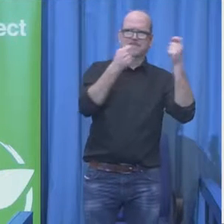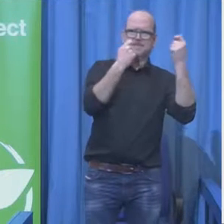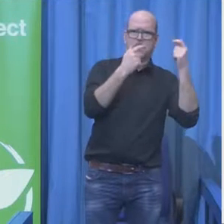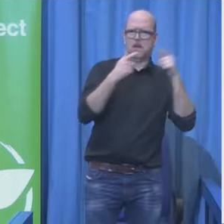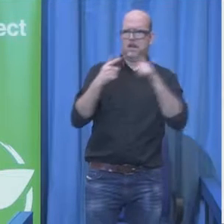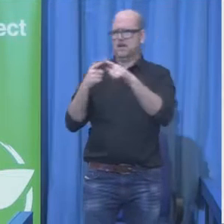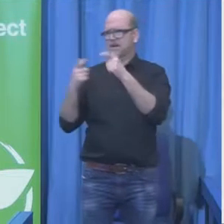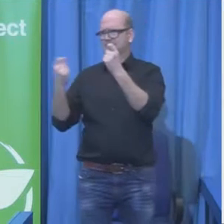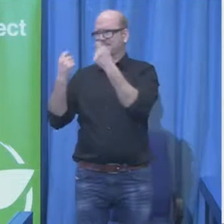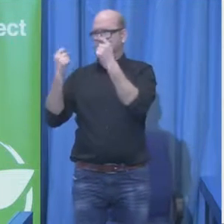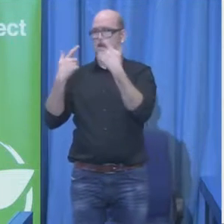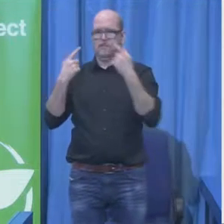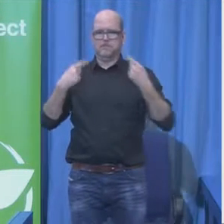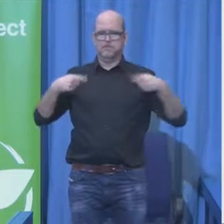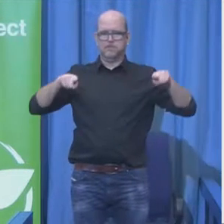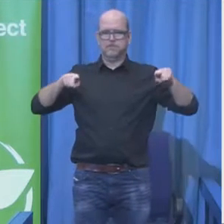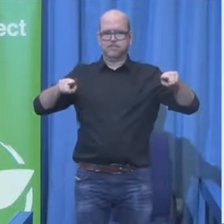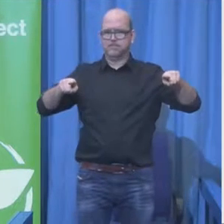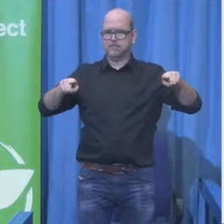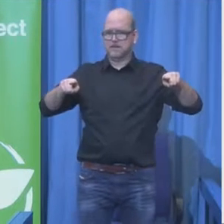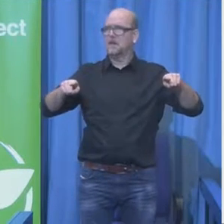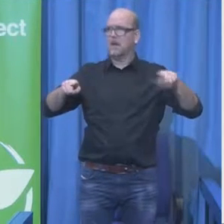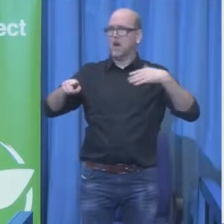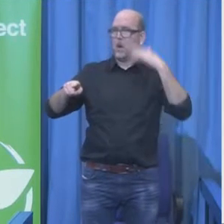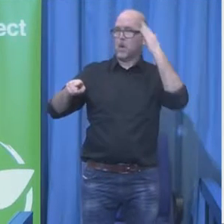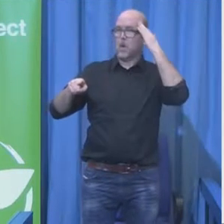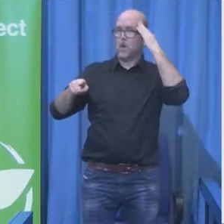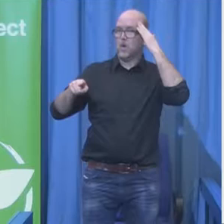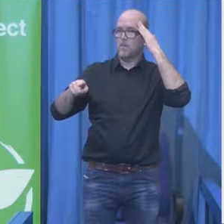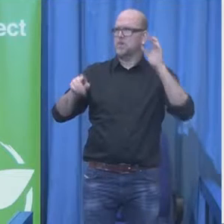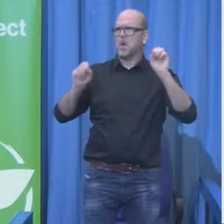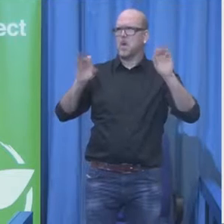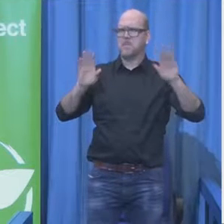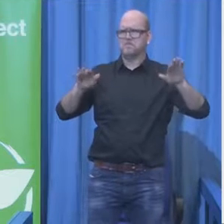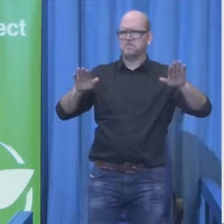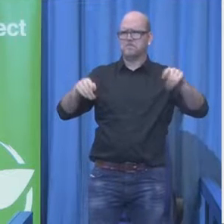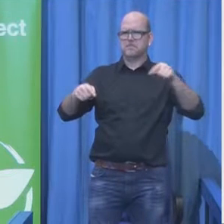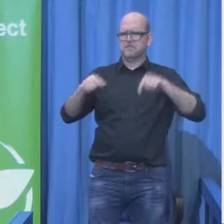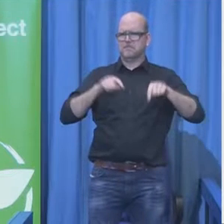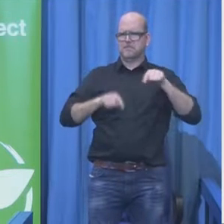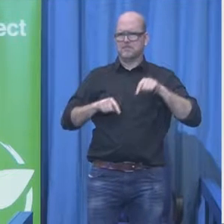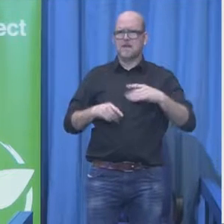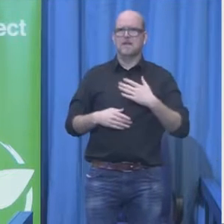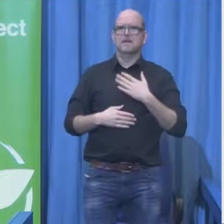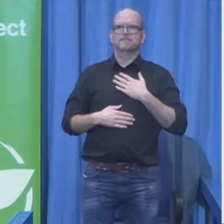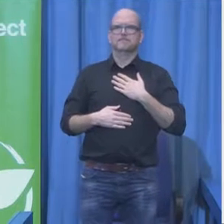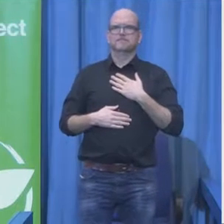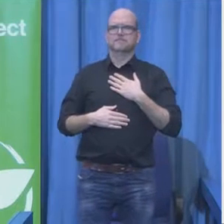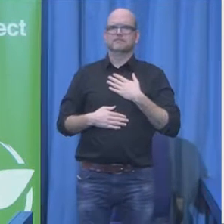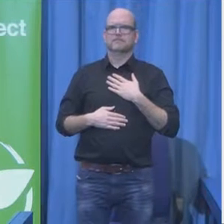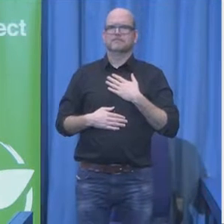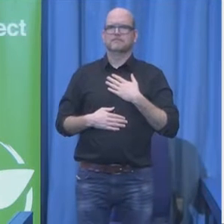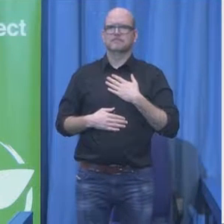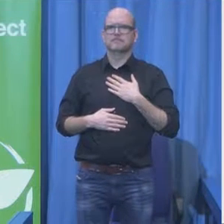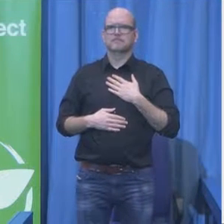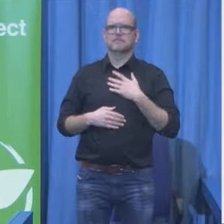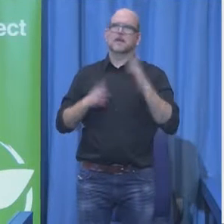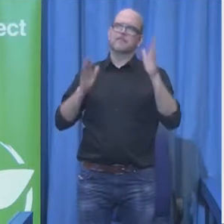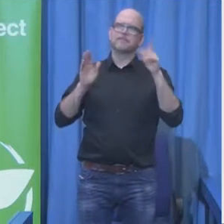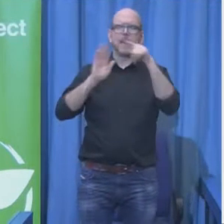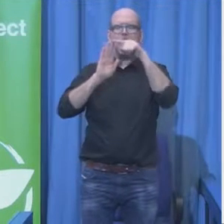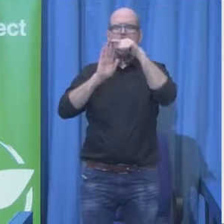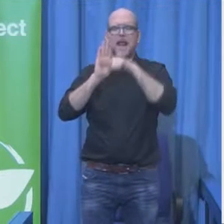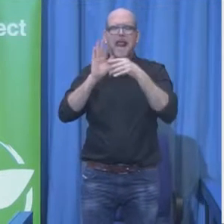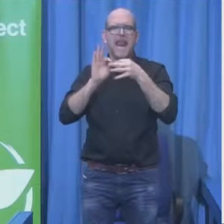Policies to promote the employment, vocational training of people with disabilities are still not at the level that they should